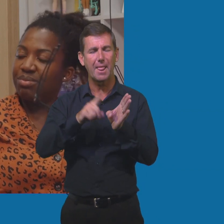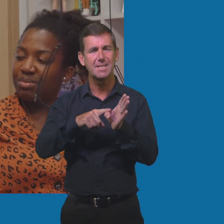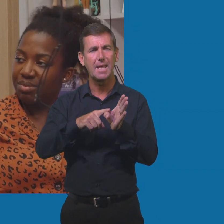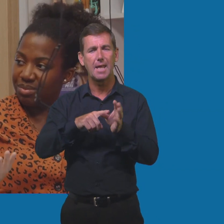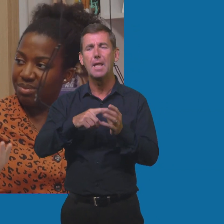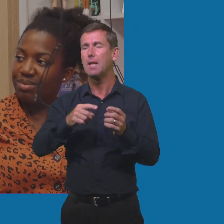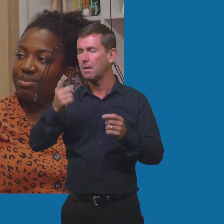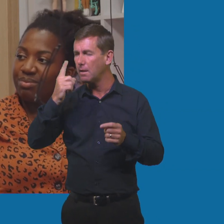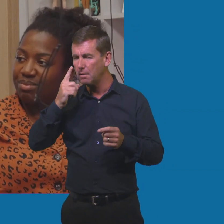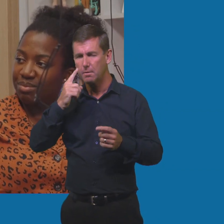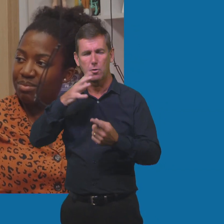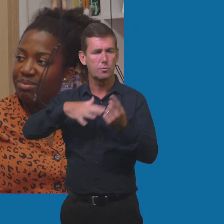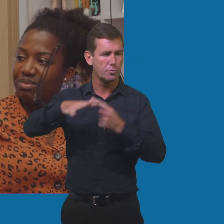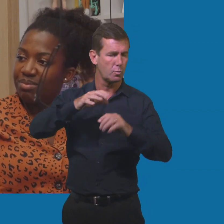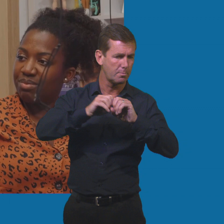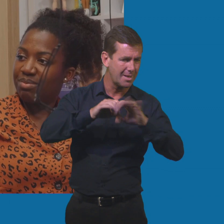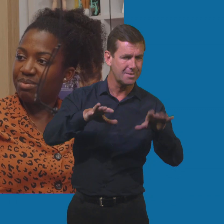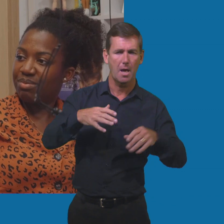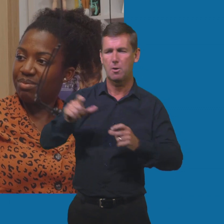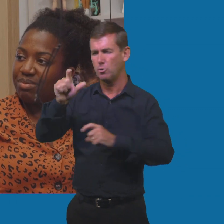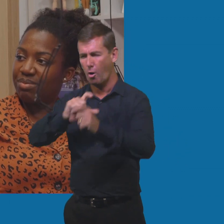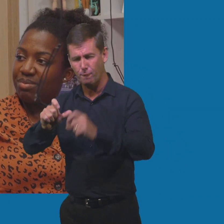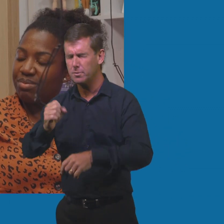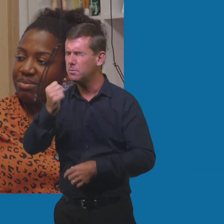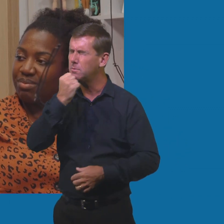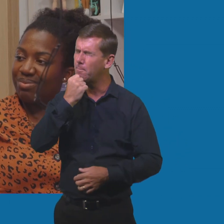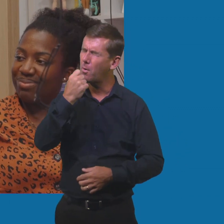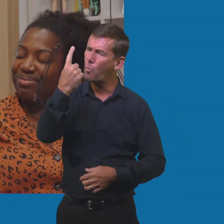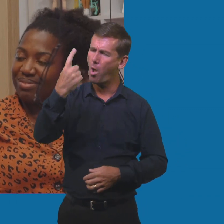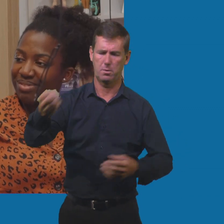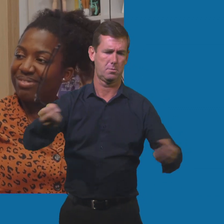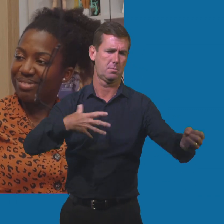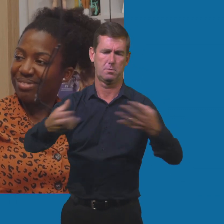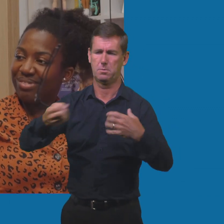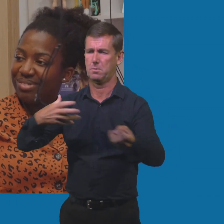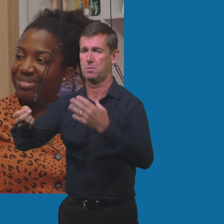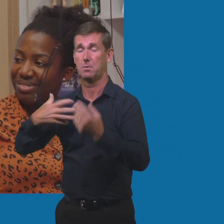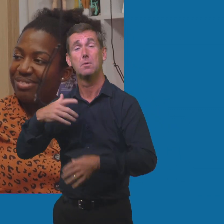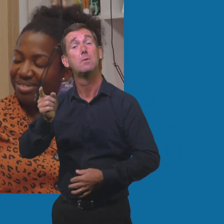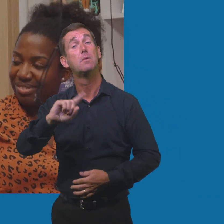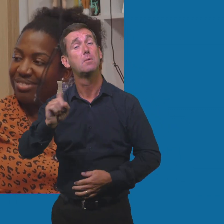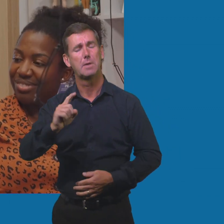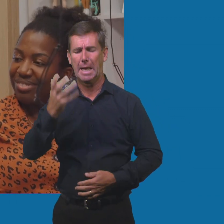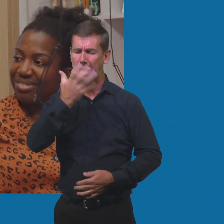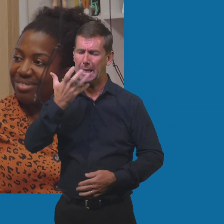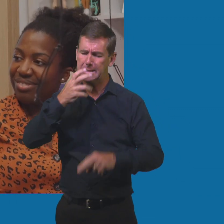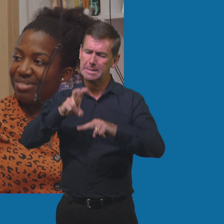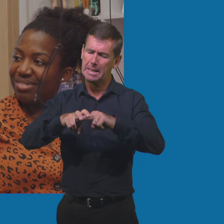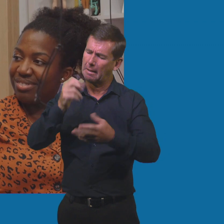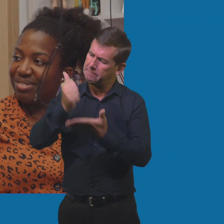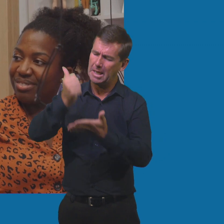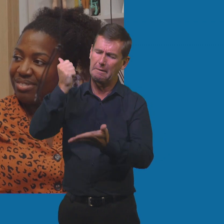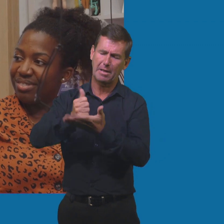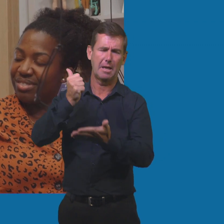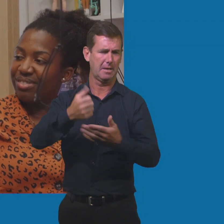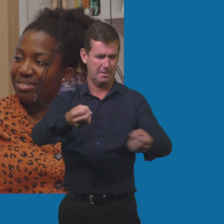events or even on social media when people write in what they like about their cars, by far the most often mentioned thing is heated seats. So I